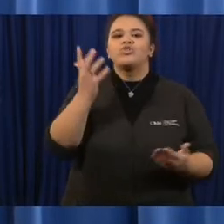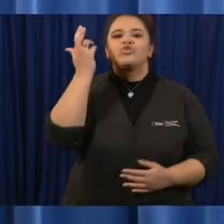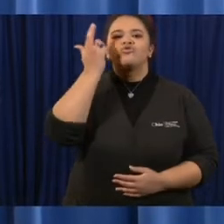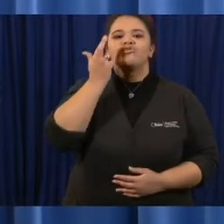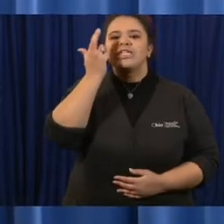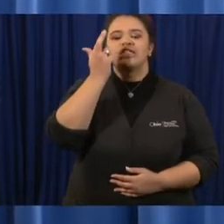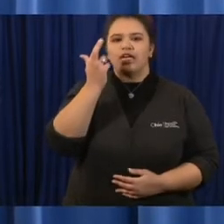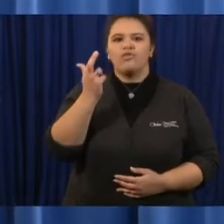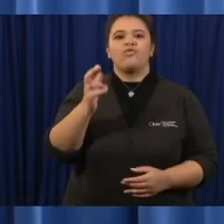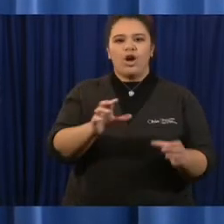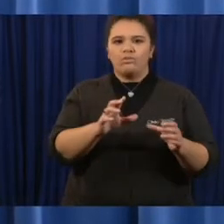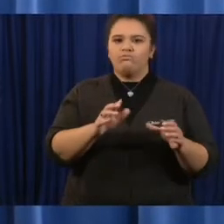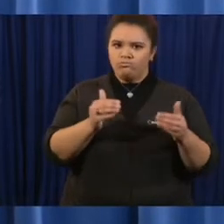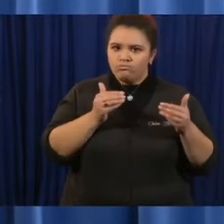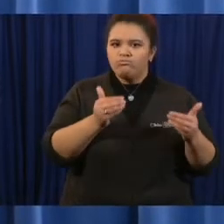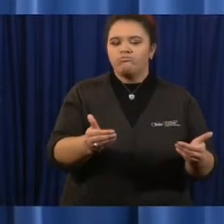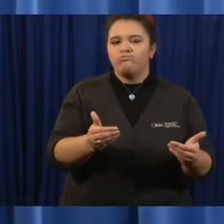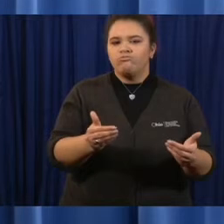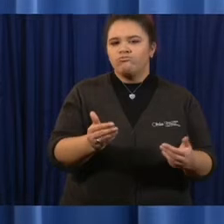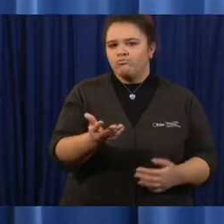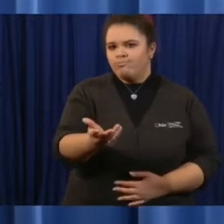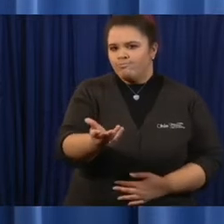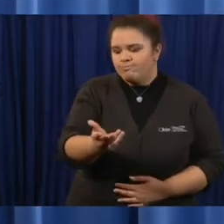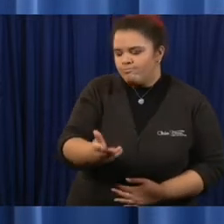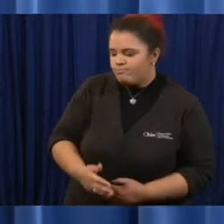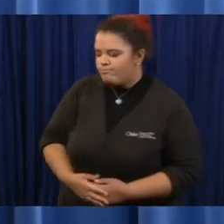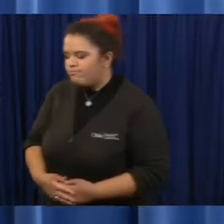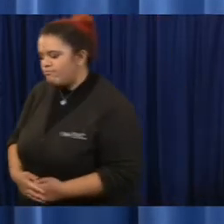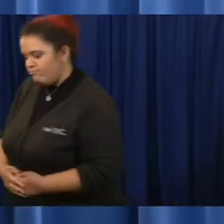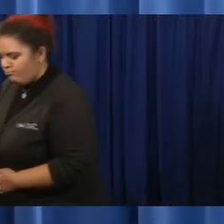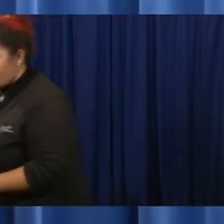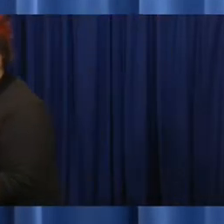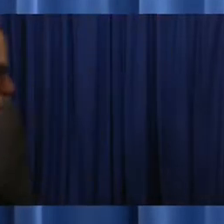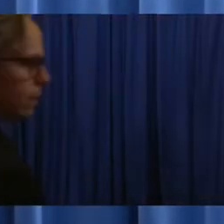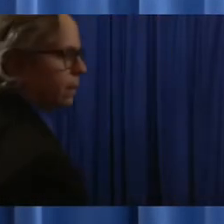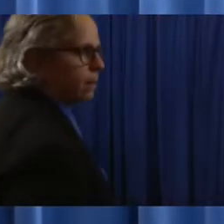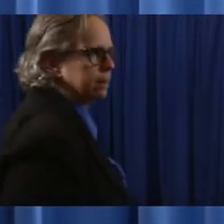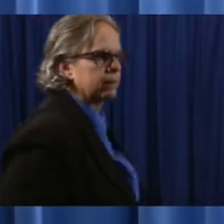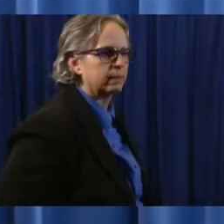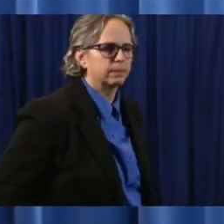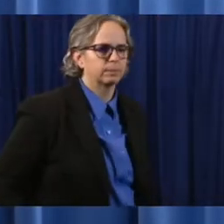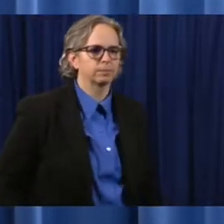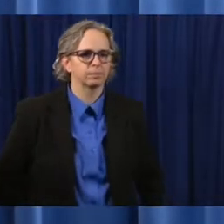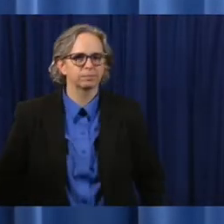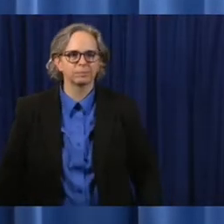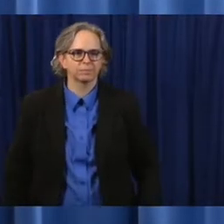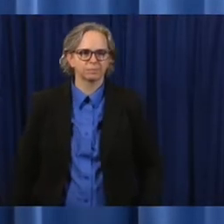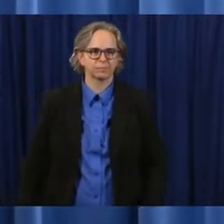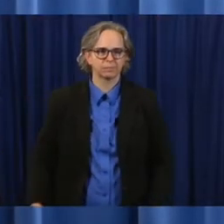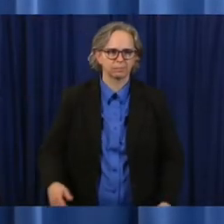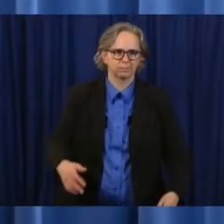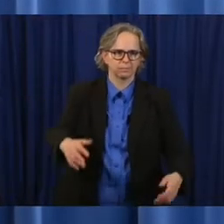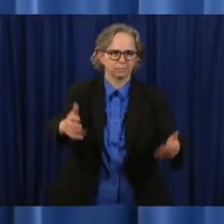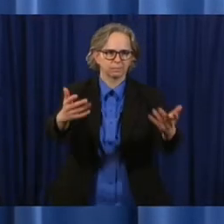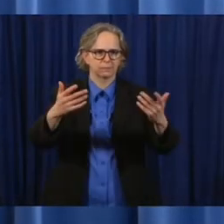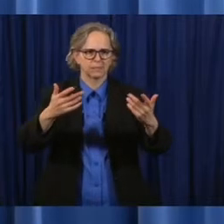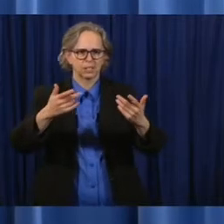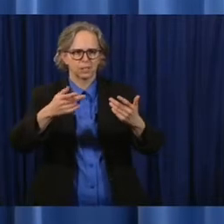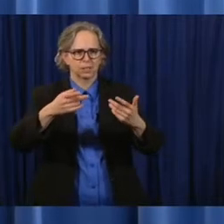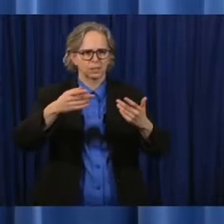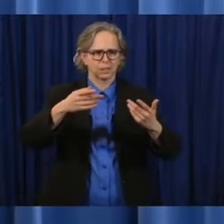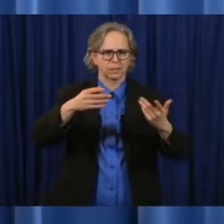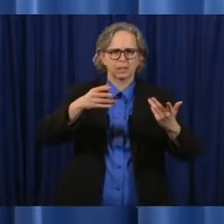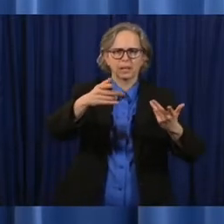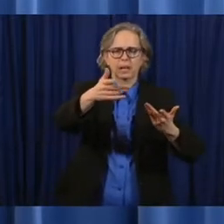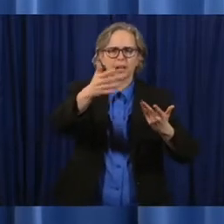Now, the thing that we've been missing, that we've been looking for, and I'm going to say more about this tomorrow, is the ability to